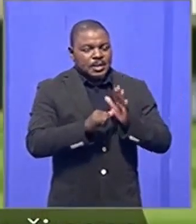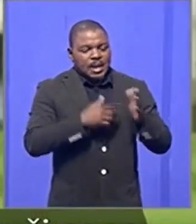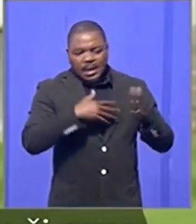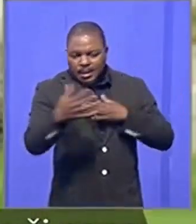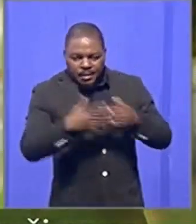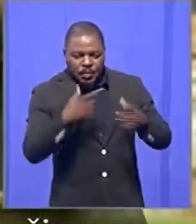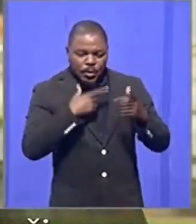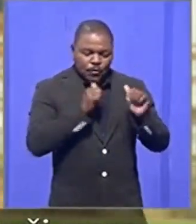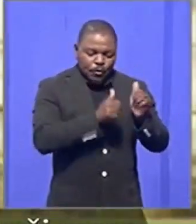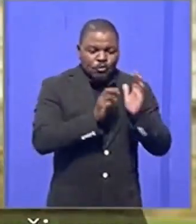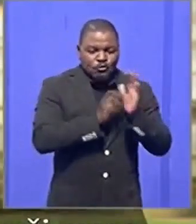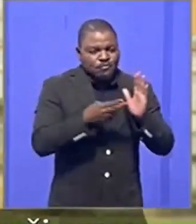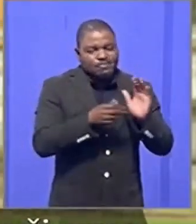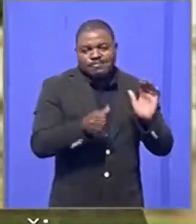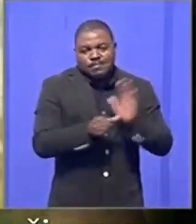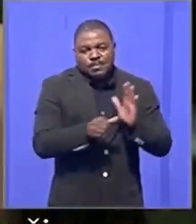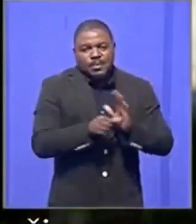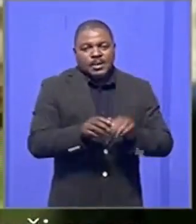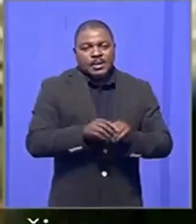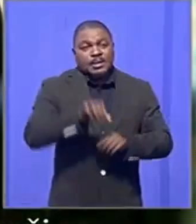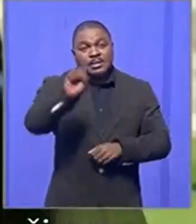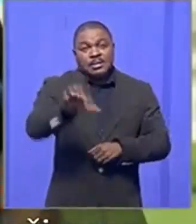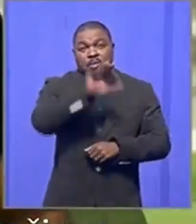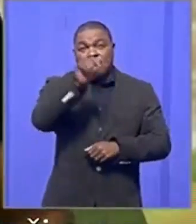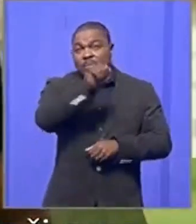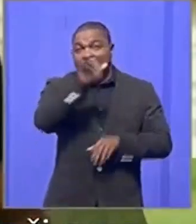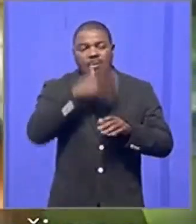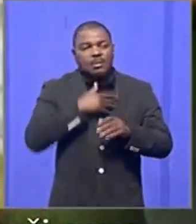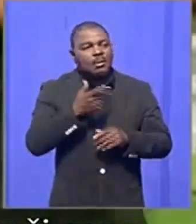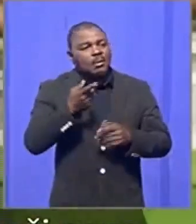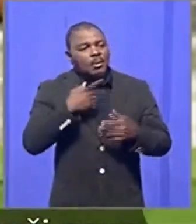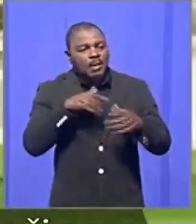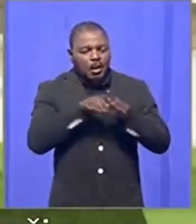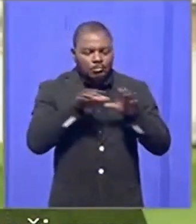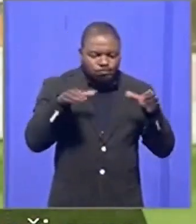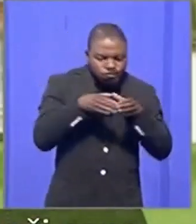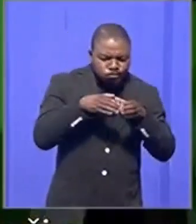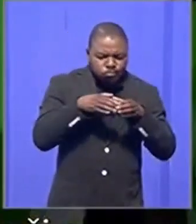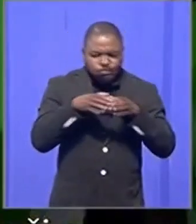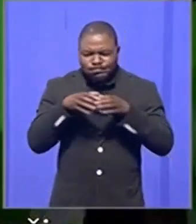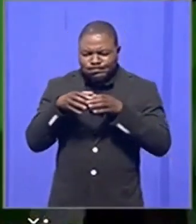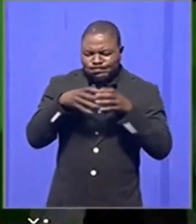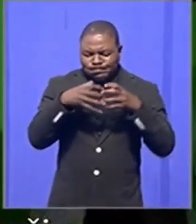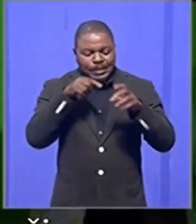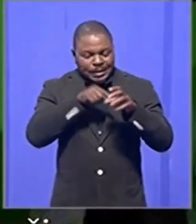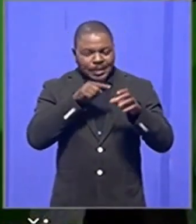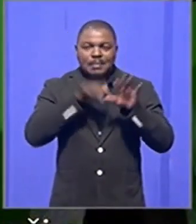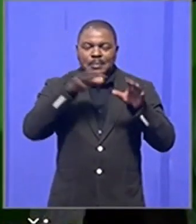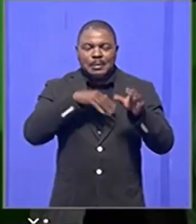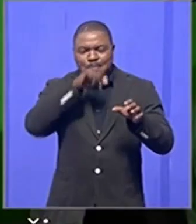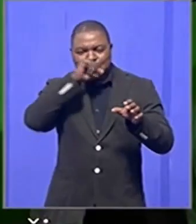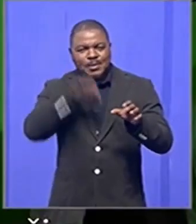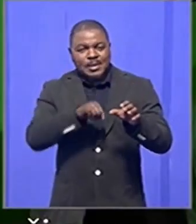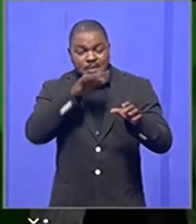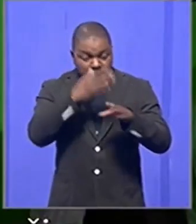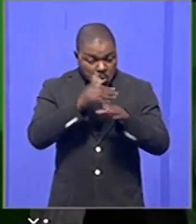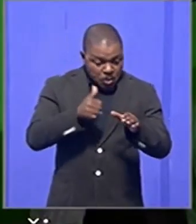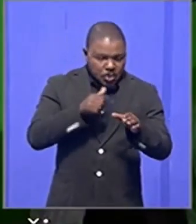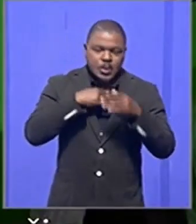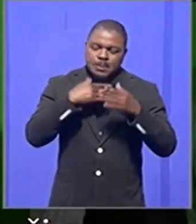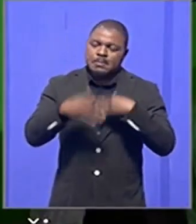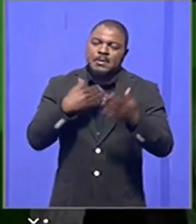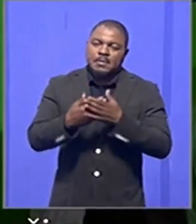game. And people in South Africa, they enjoy watching our bomb squad coming in, and if it works for us, we're not going to change it. And on a day,